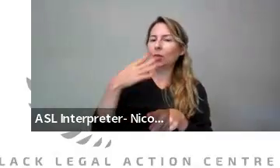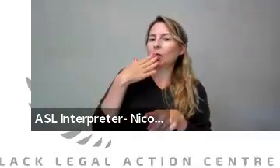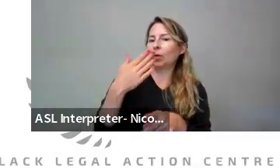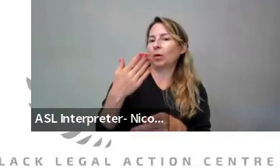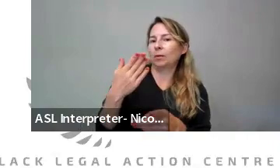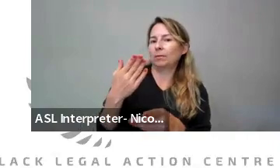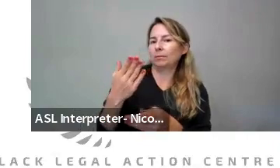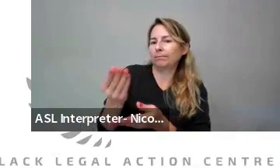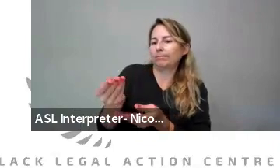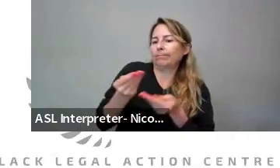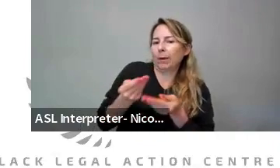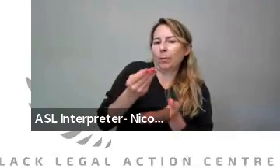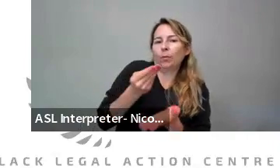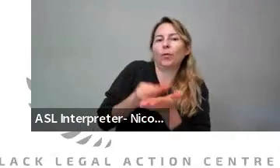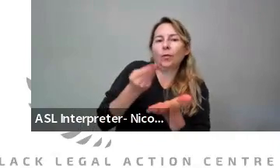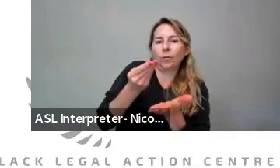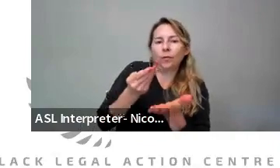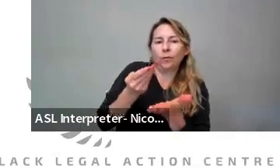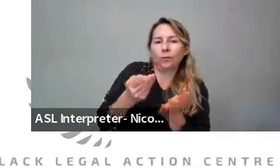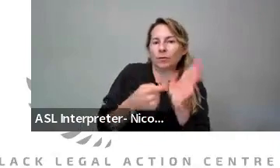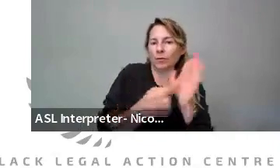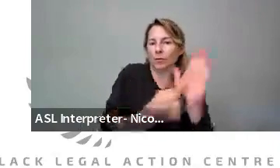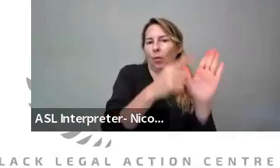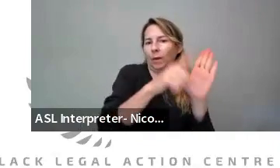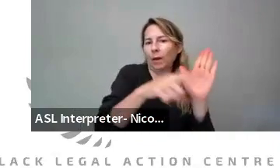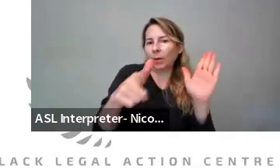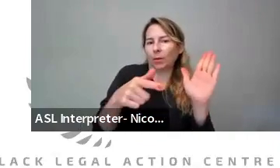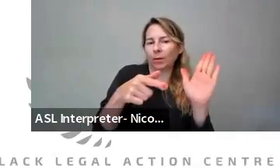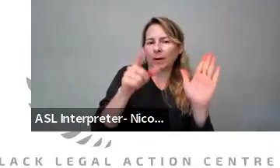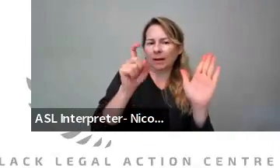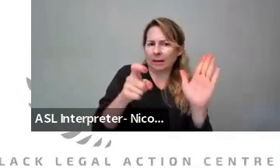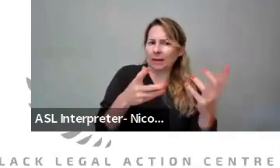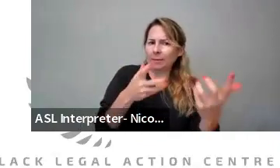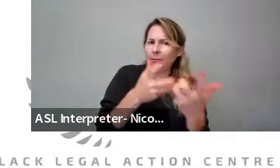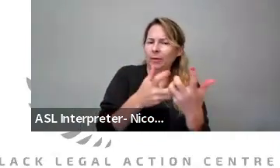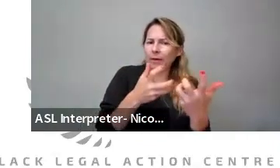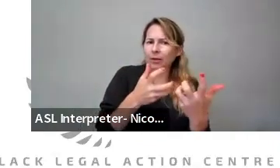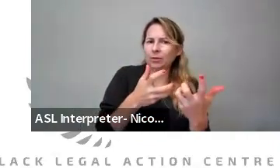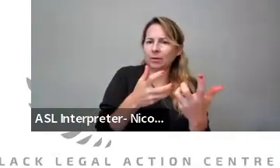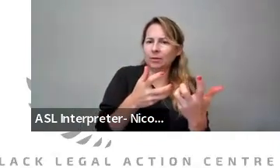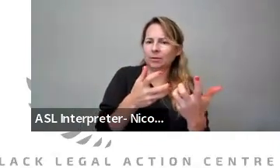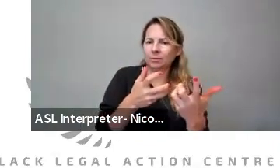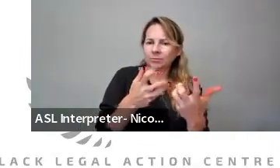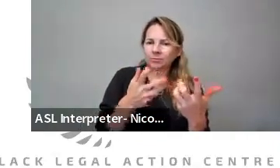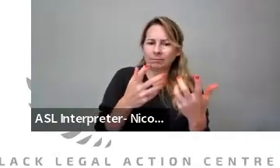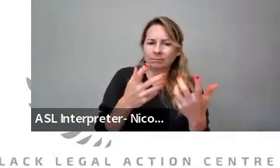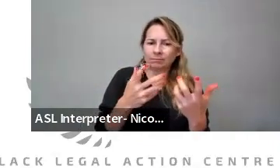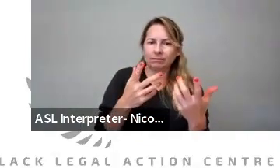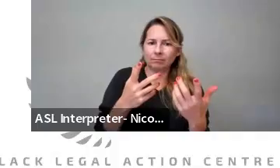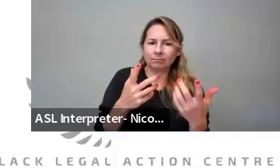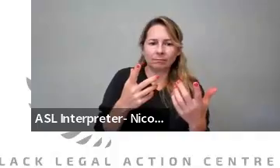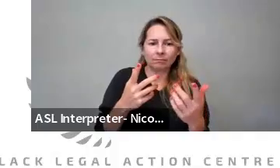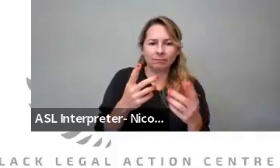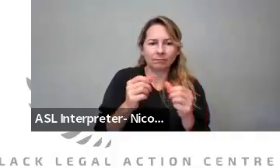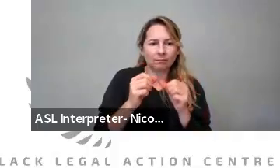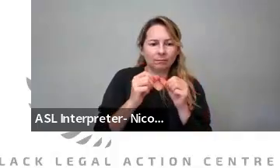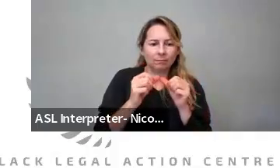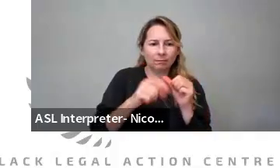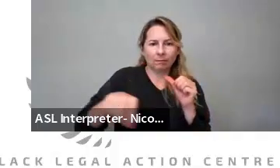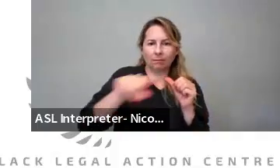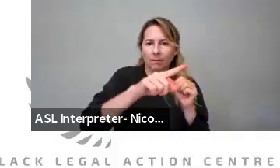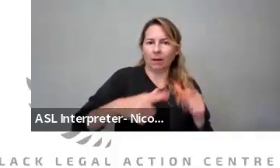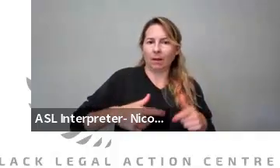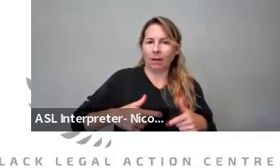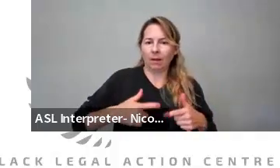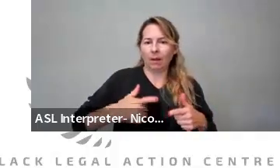your landlord the modifications that are reasonable so that you can enjoy the premises